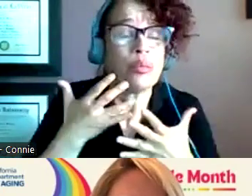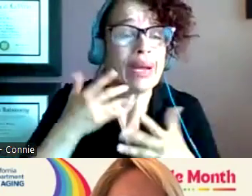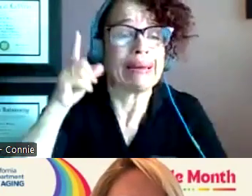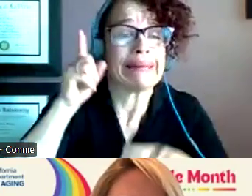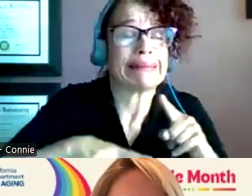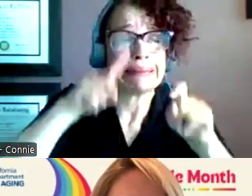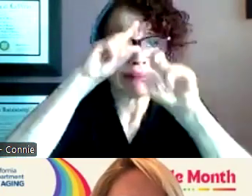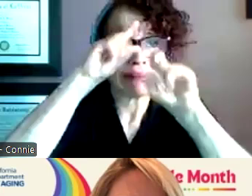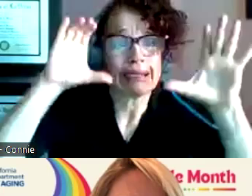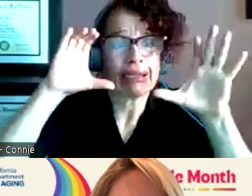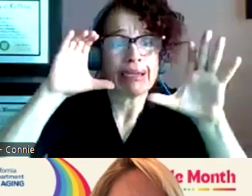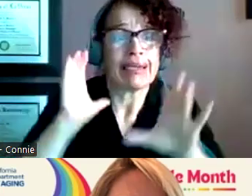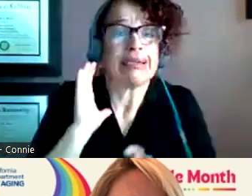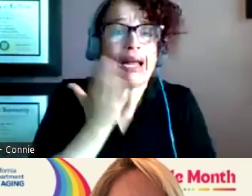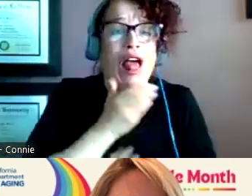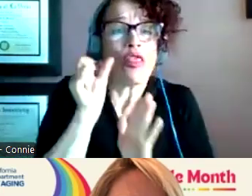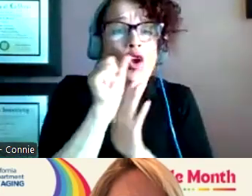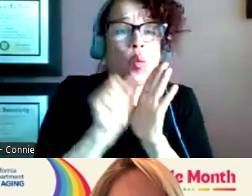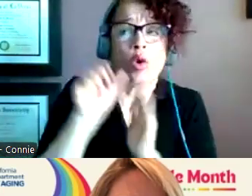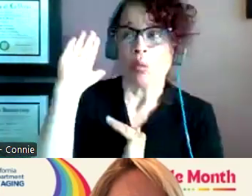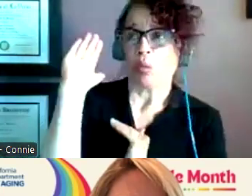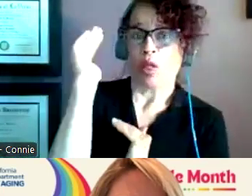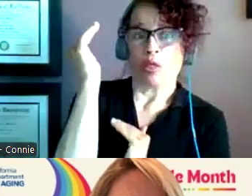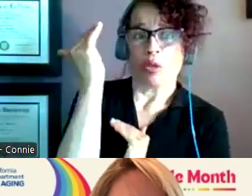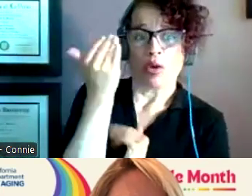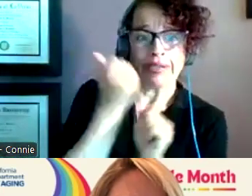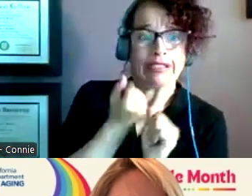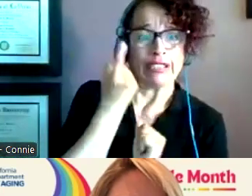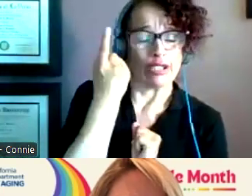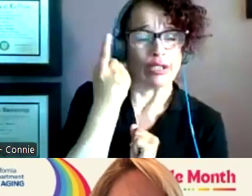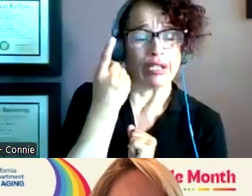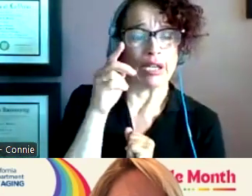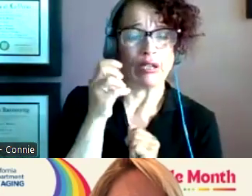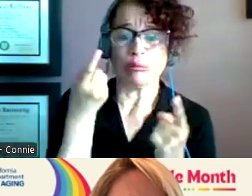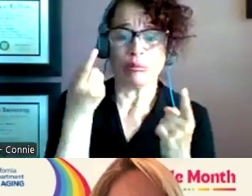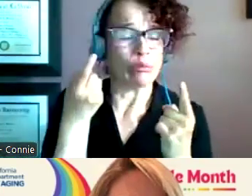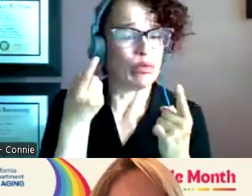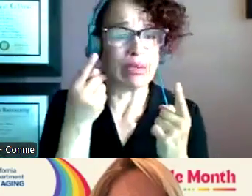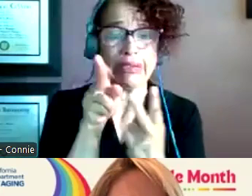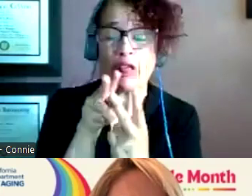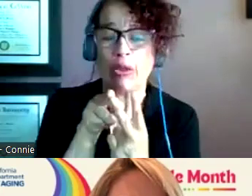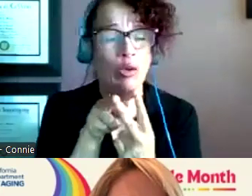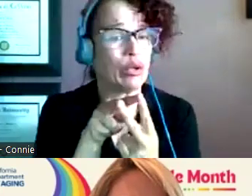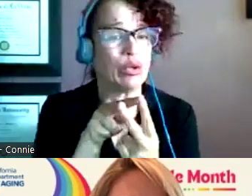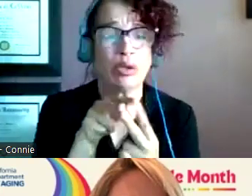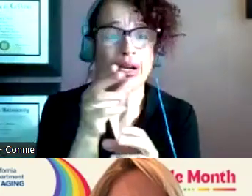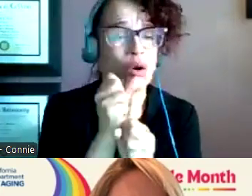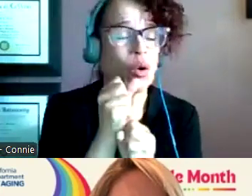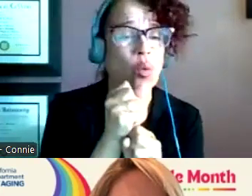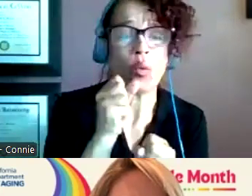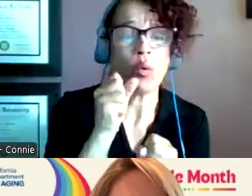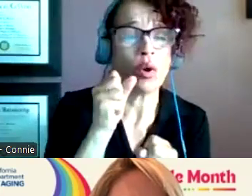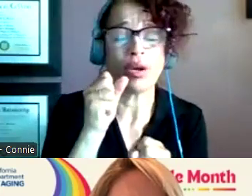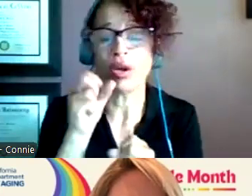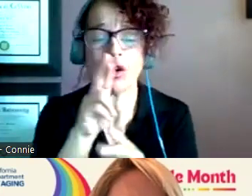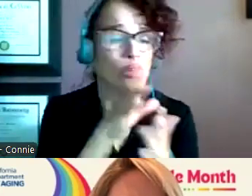cannot imagine what our state is going to look like if someone inadvertently, either a guardsman or a